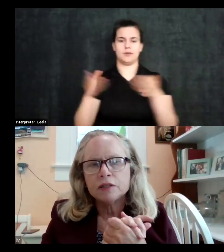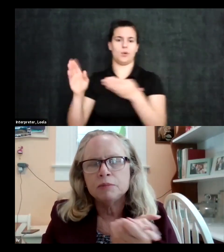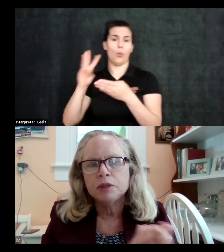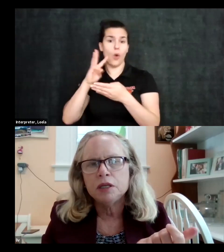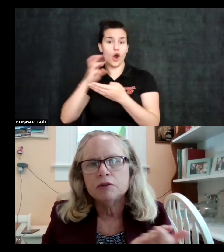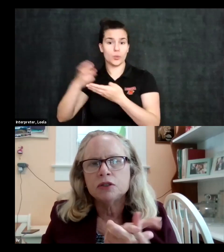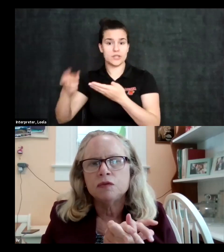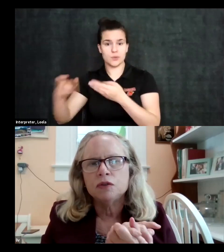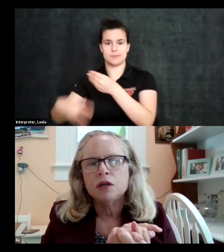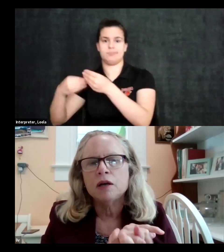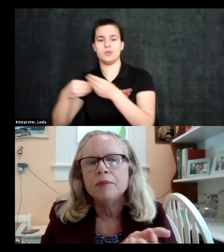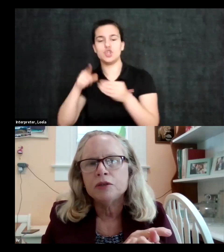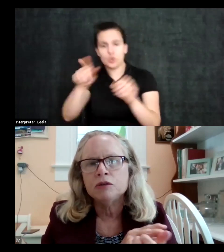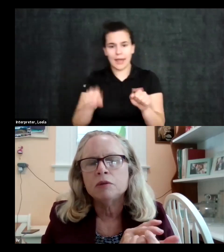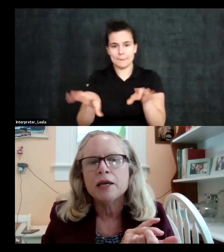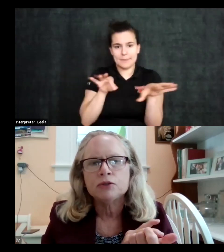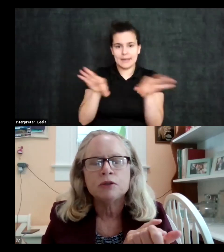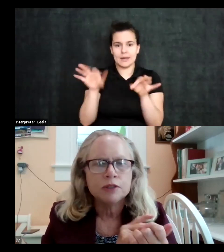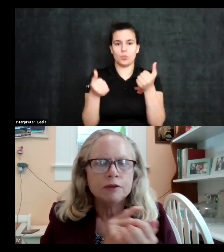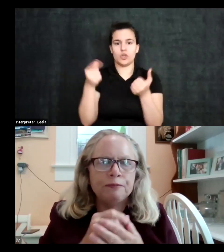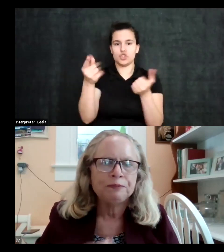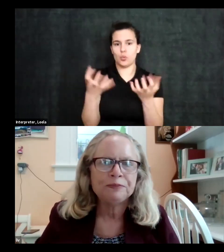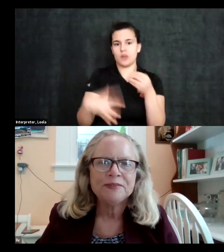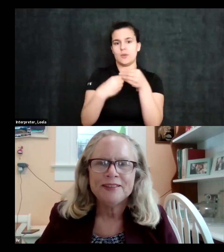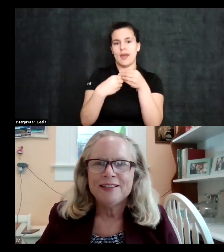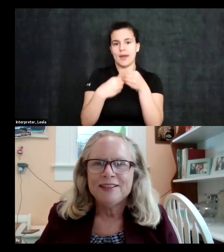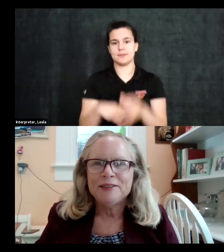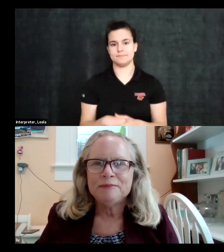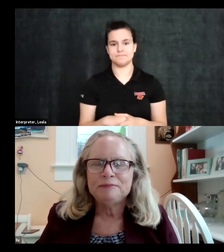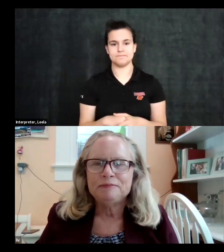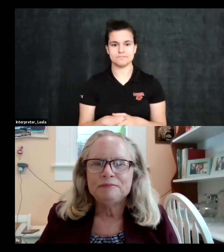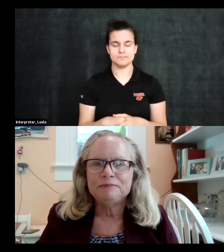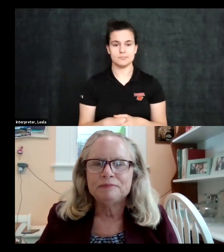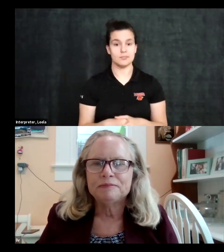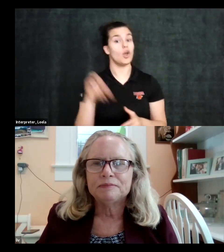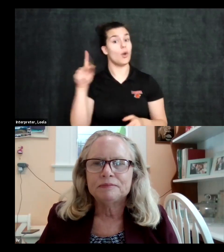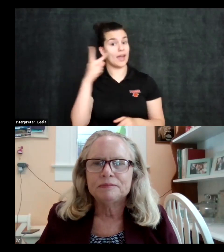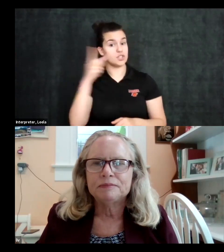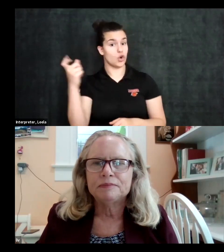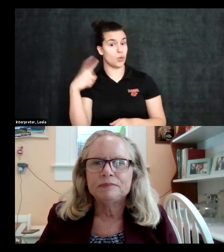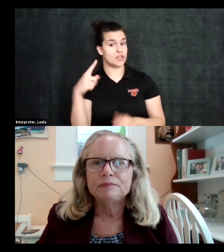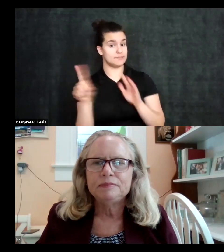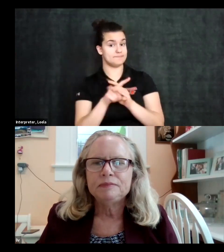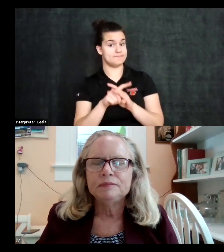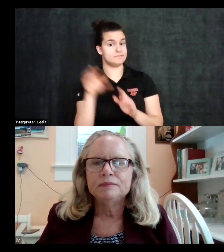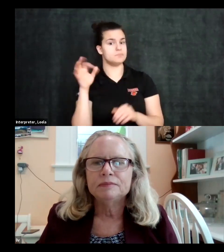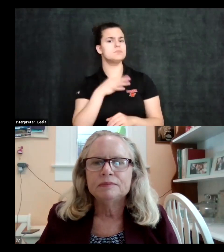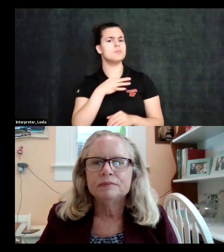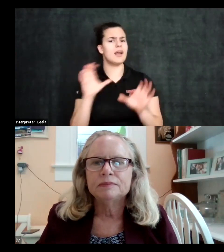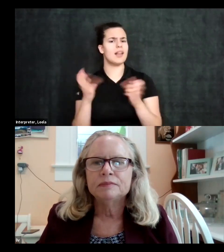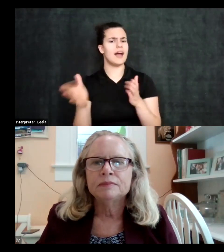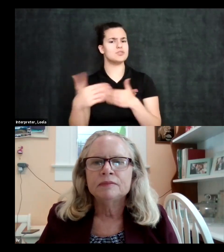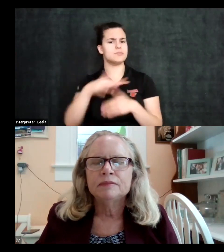kind of flexibility in our civil engineering master's also. Okay, we have a question. What is the classroom environment